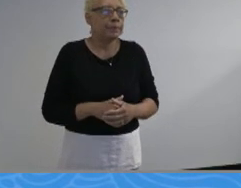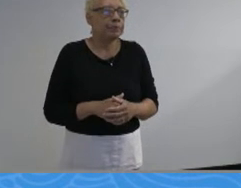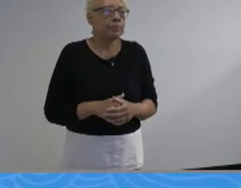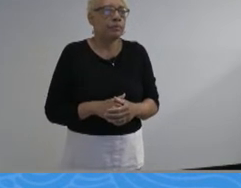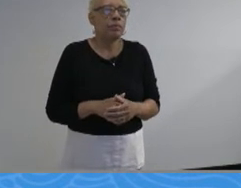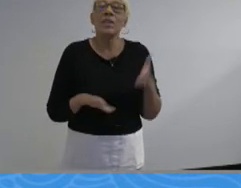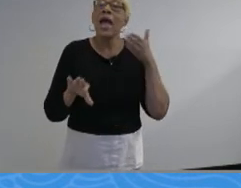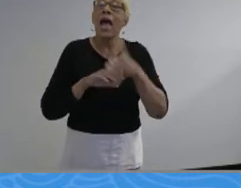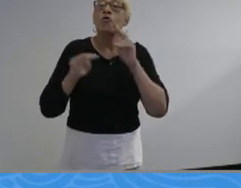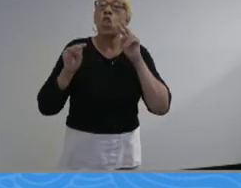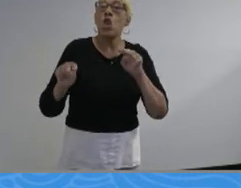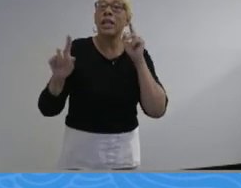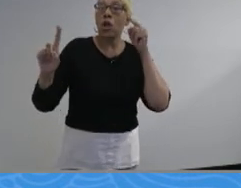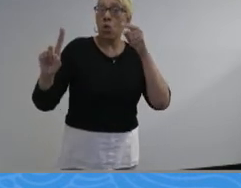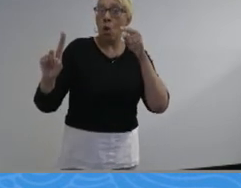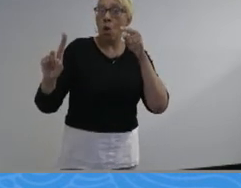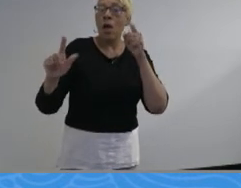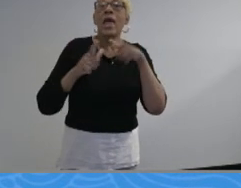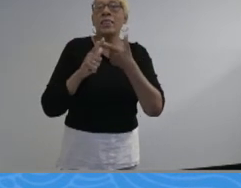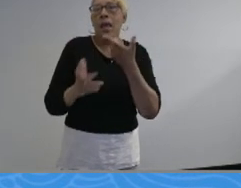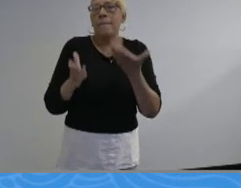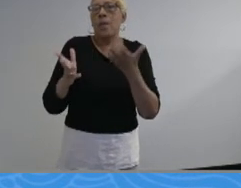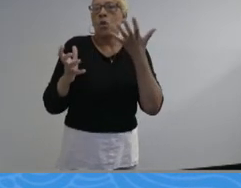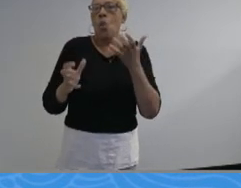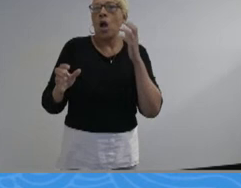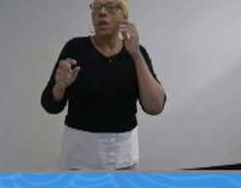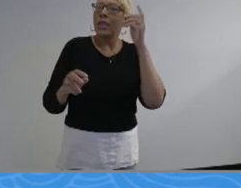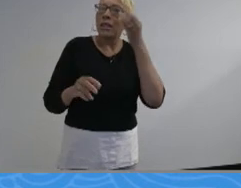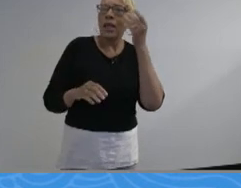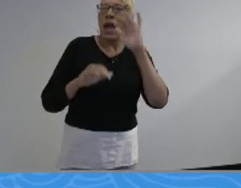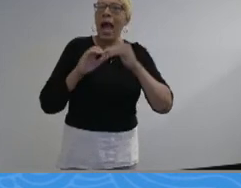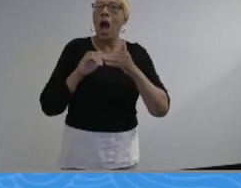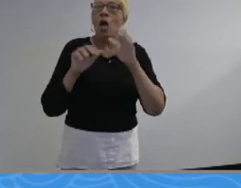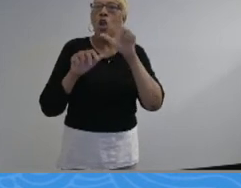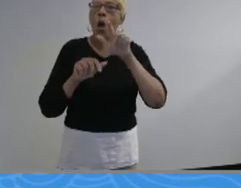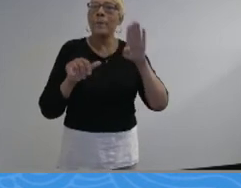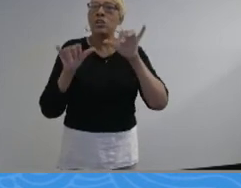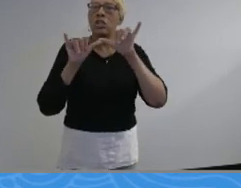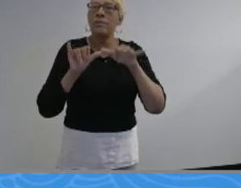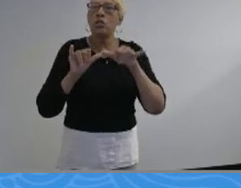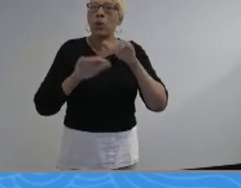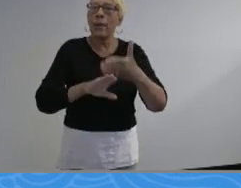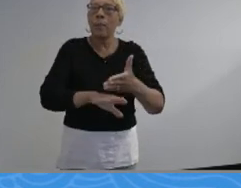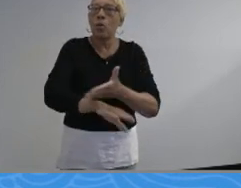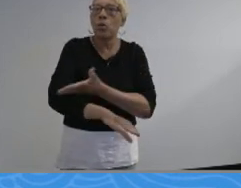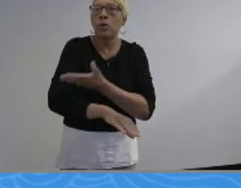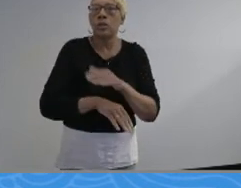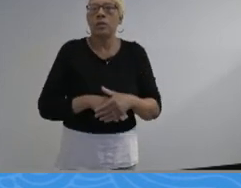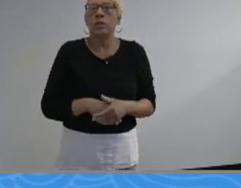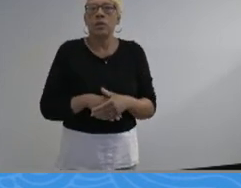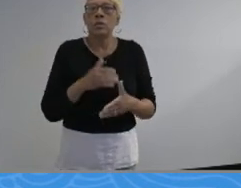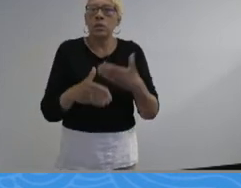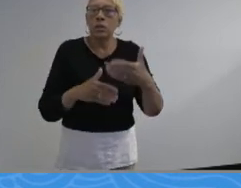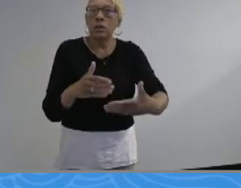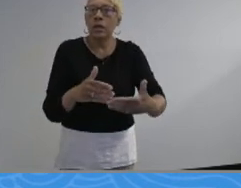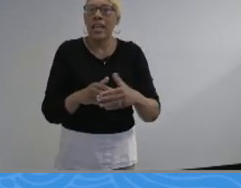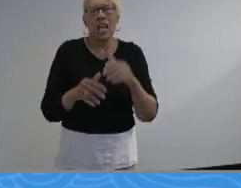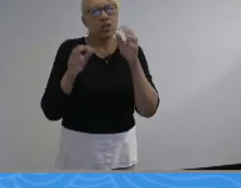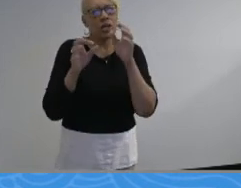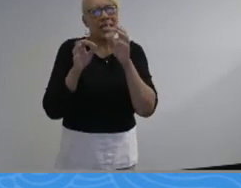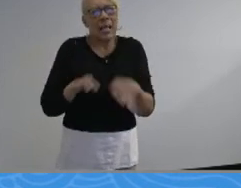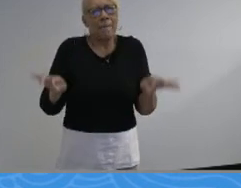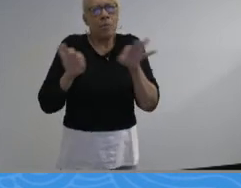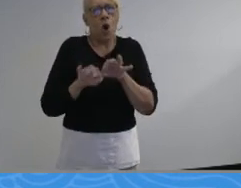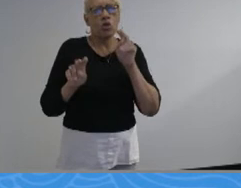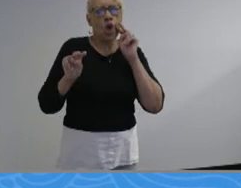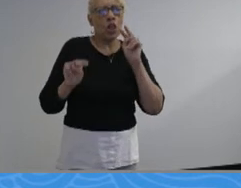After looking at the goals, then you might want to think about how Long Beach is measuring progress towards its goal. It's really important to look at these metrics because we